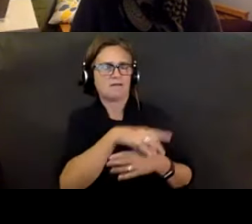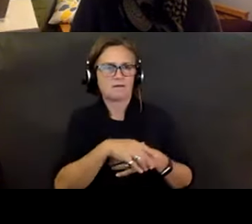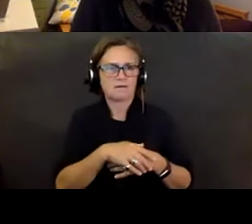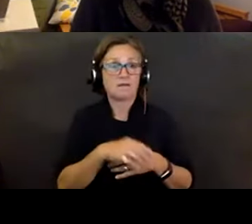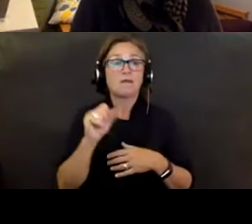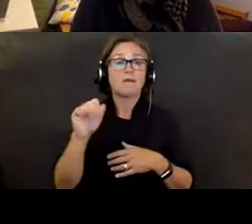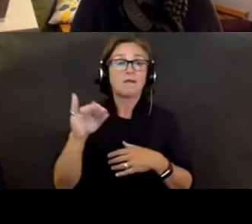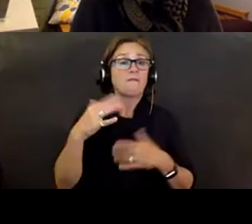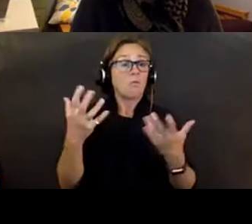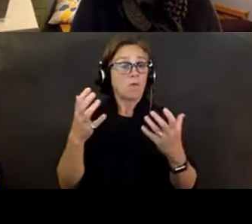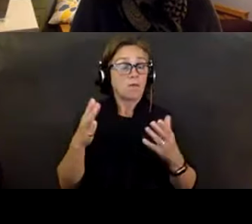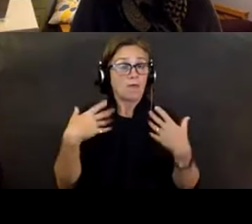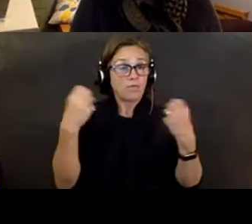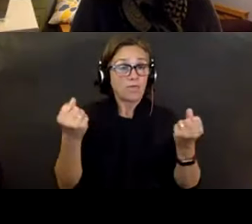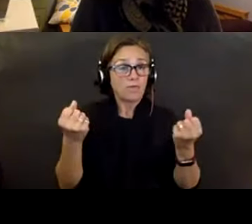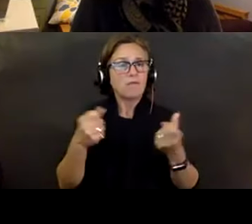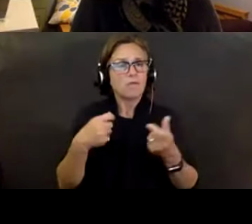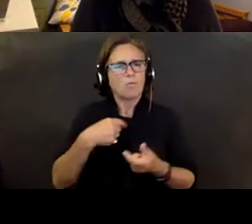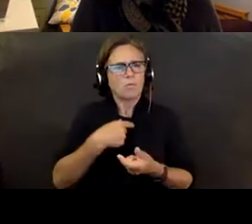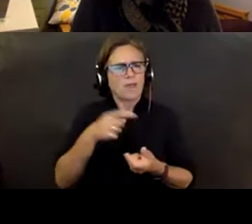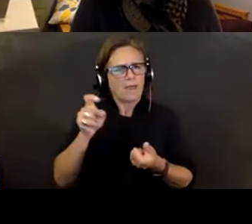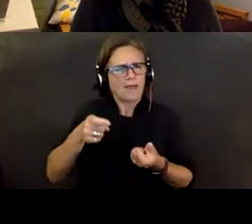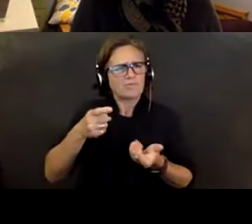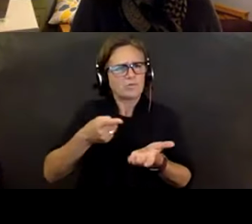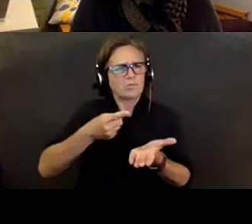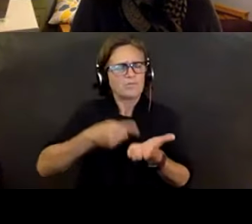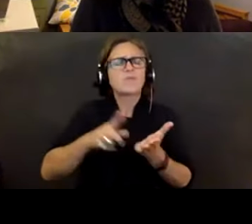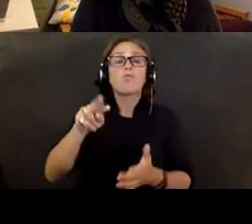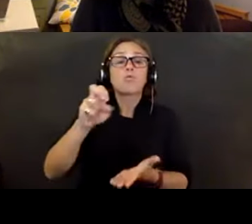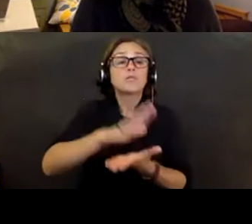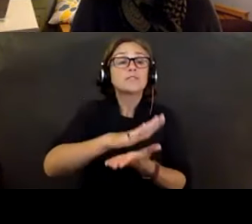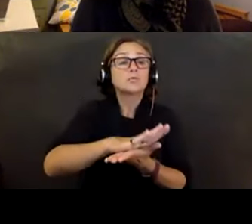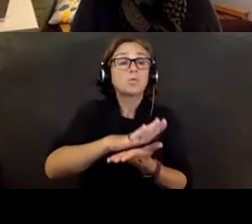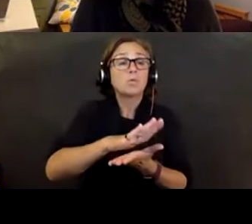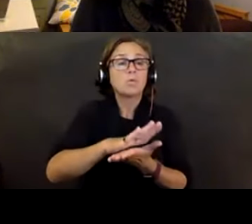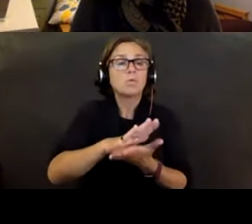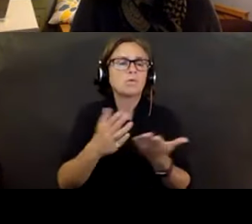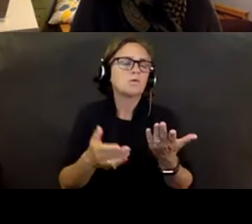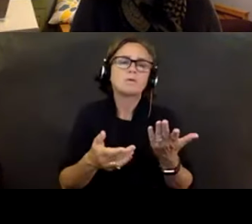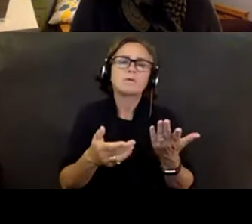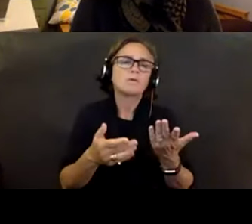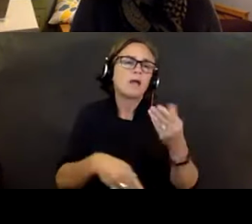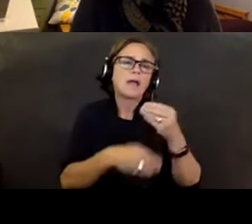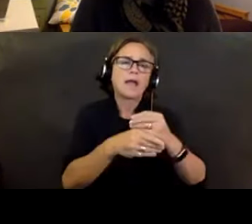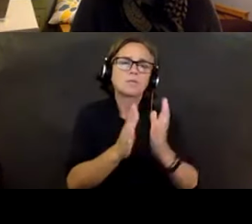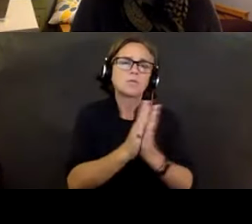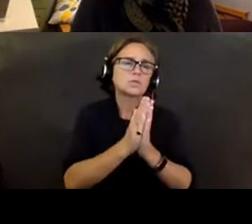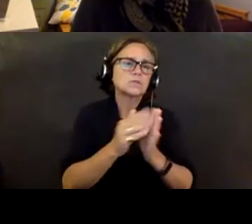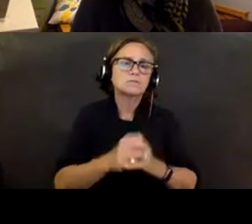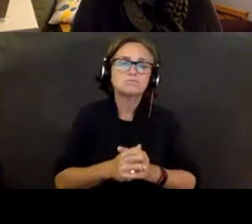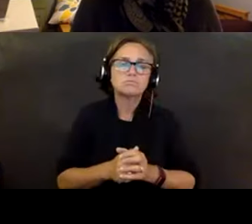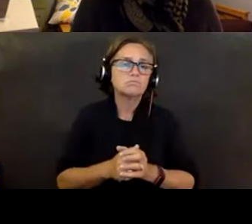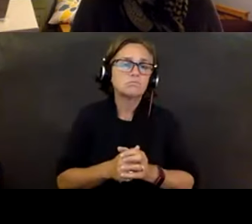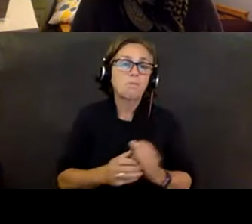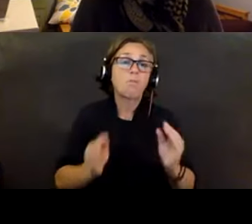for preschoolers, it's easy, you know, one of the easiest ways to do it, I'll go back to books, right? What does your bookshelf look like?